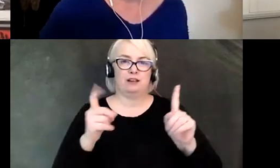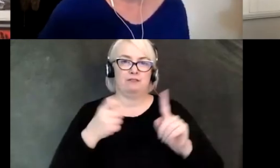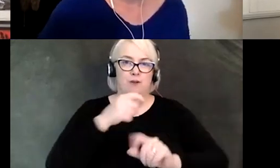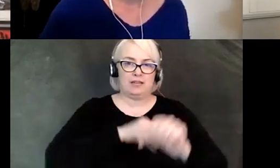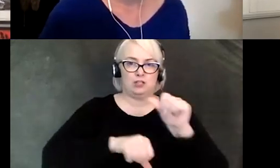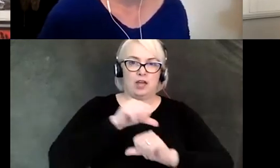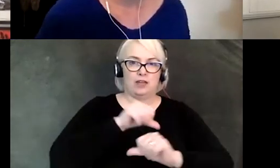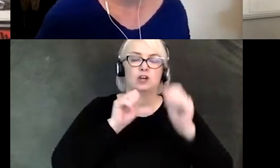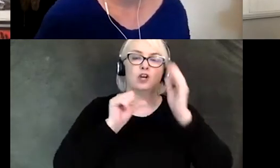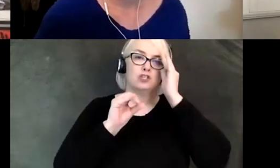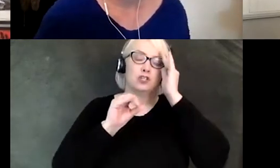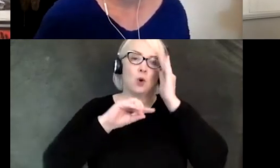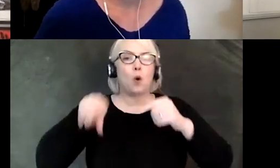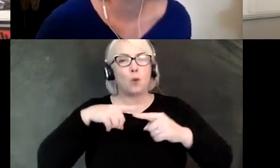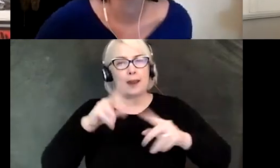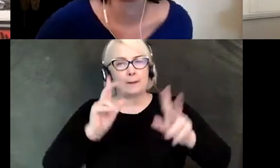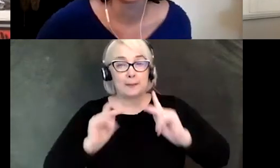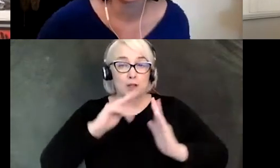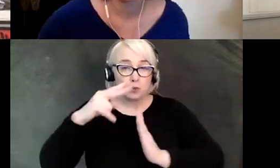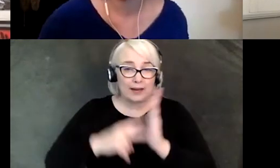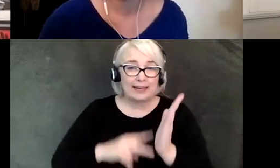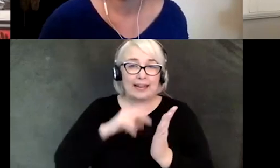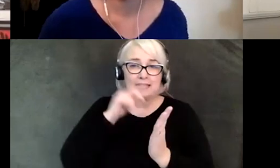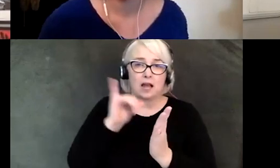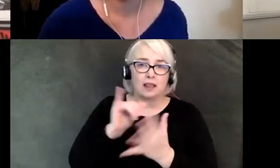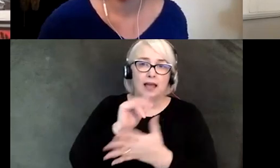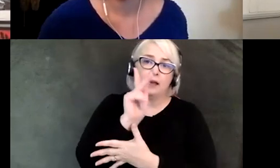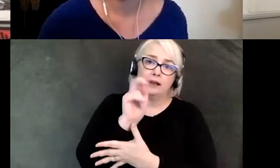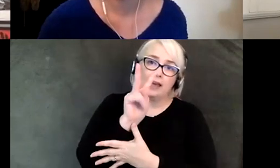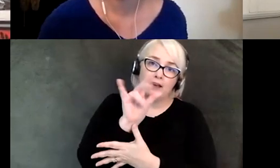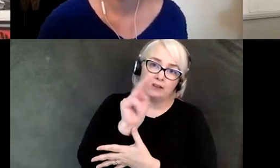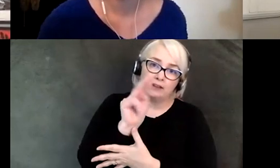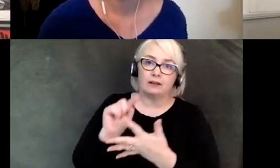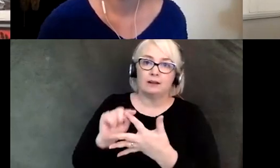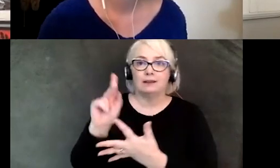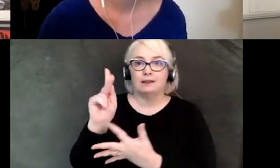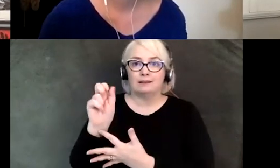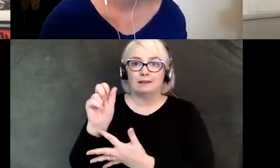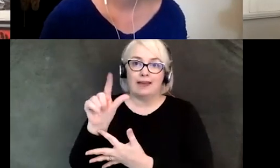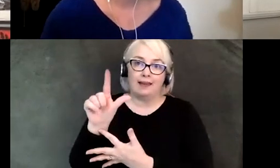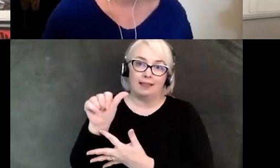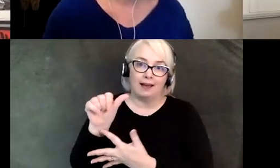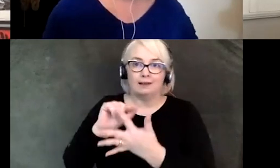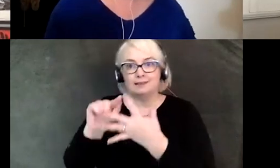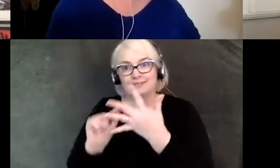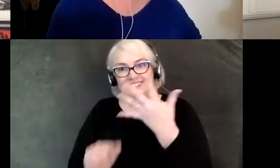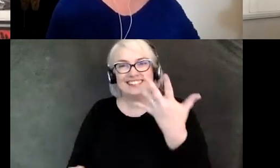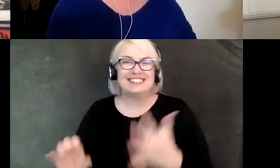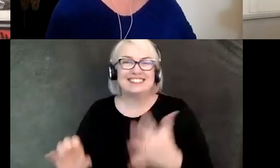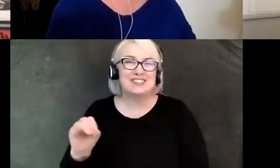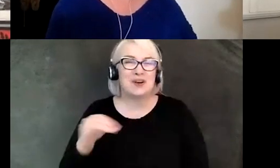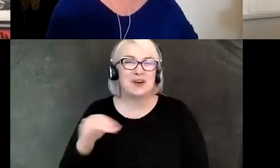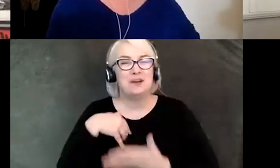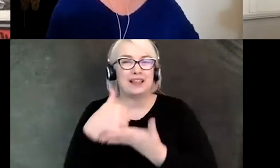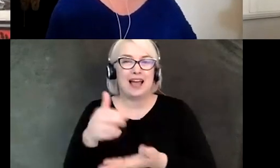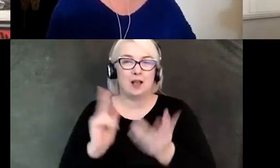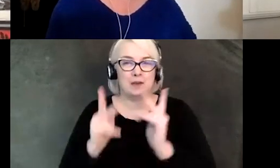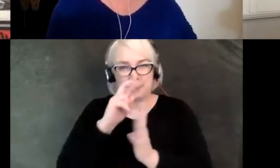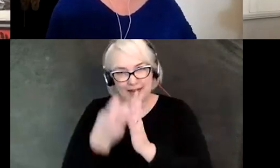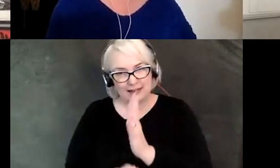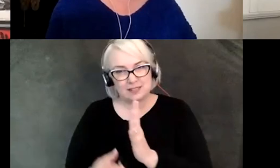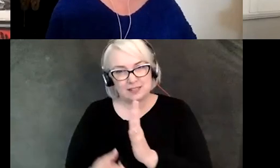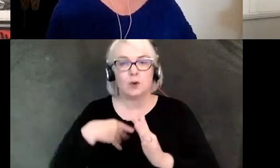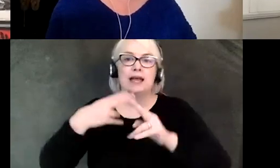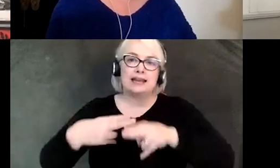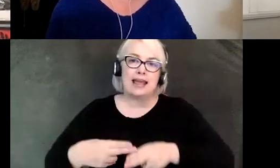Kevin and Kayla and, you know, uh, it just helps people read it and get into it a little bit easier. So I'll do like names that start with different